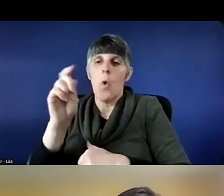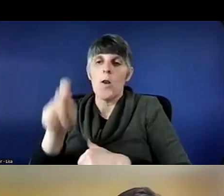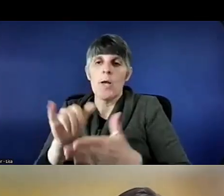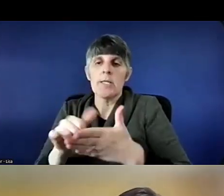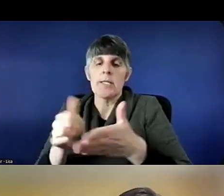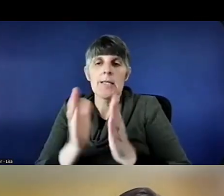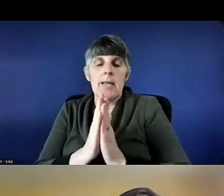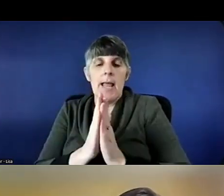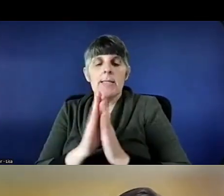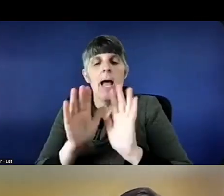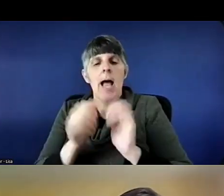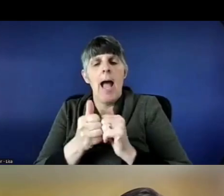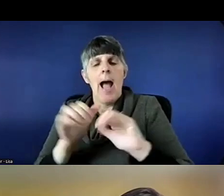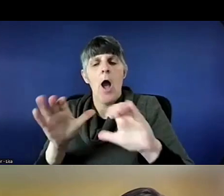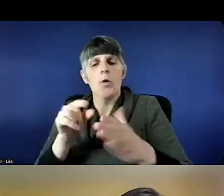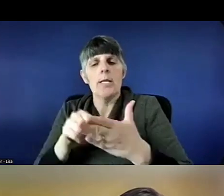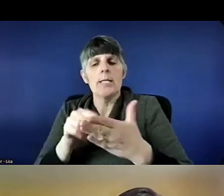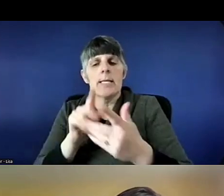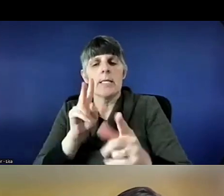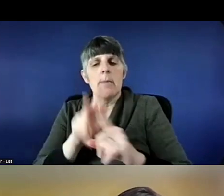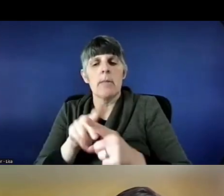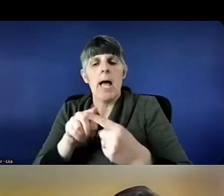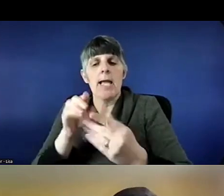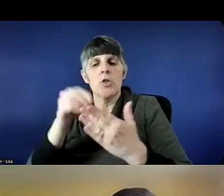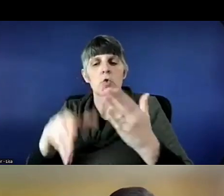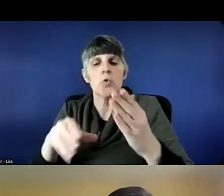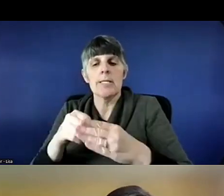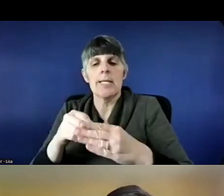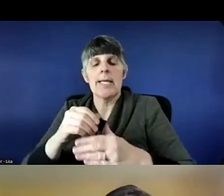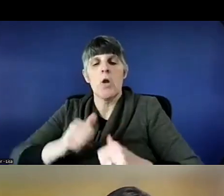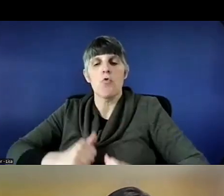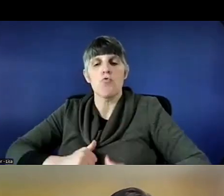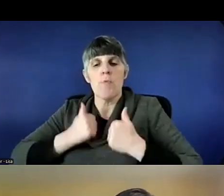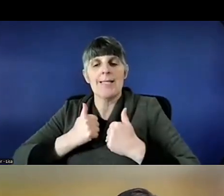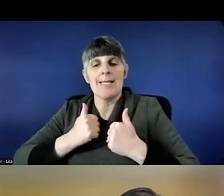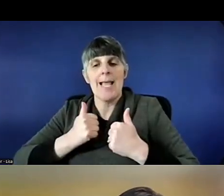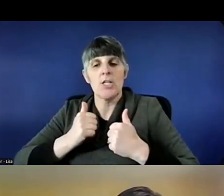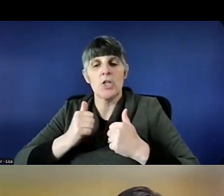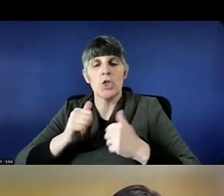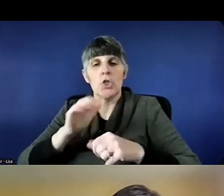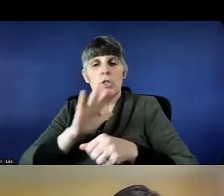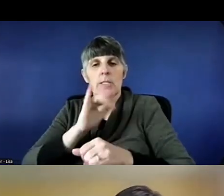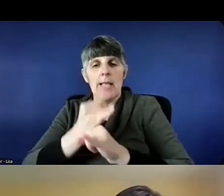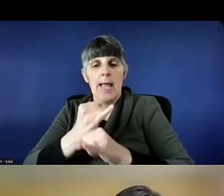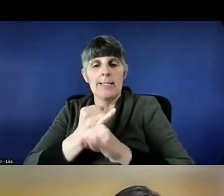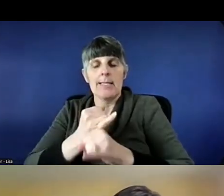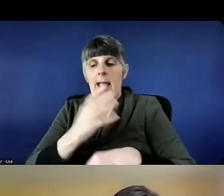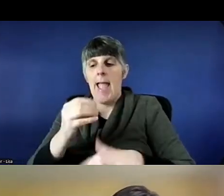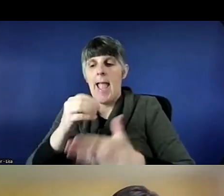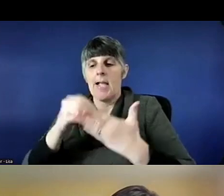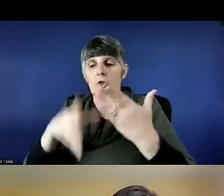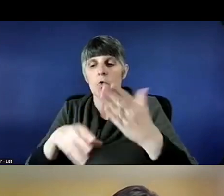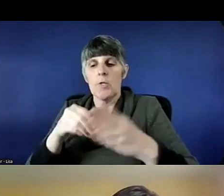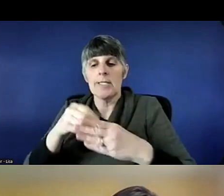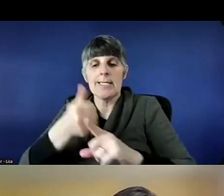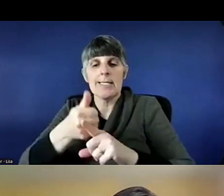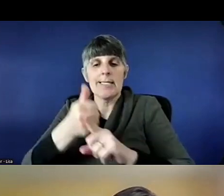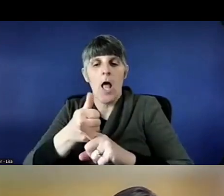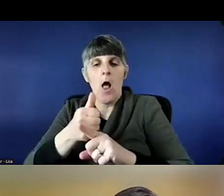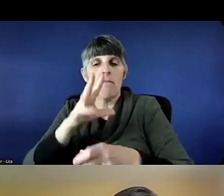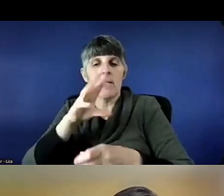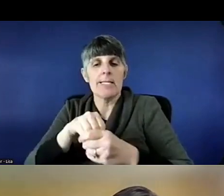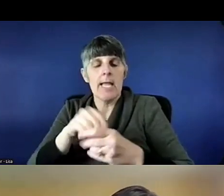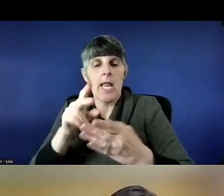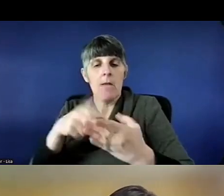being asked is, how does this apply to students in residential settings? And I would also throw in like students in self-contained